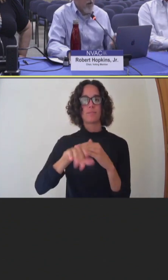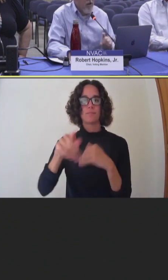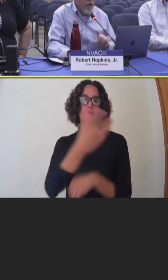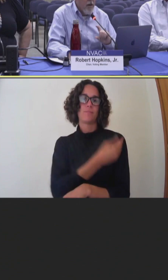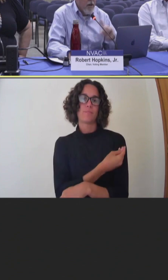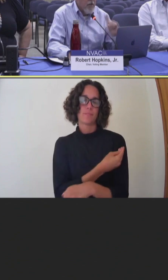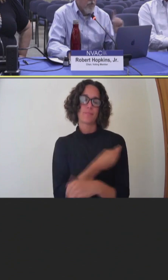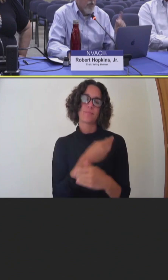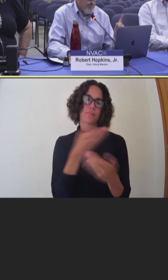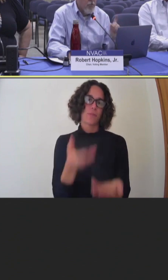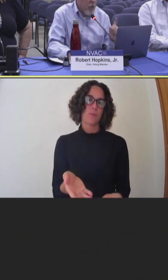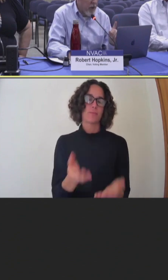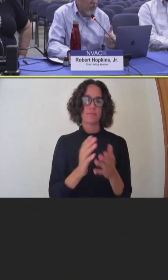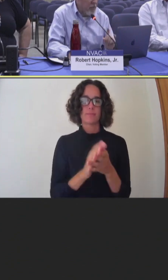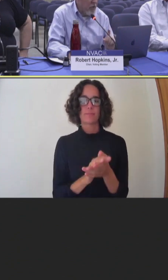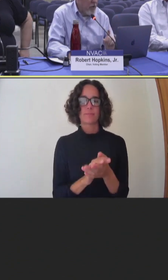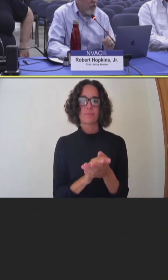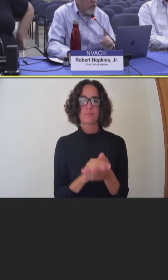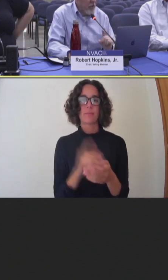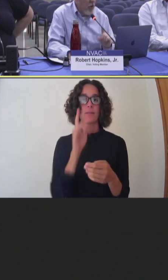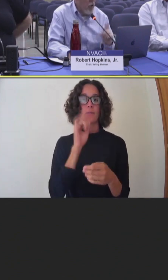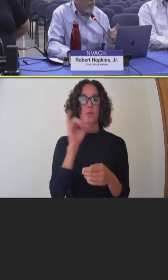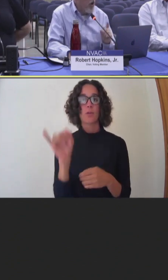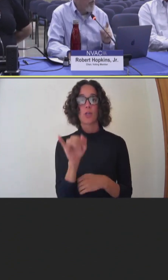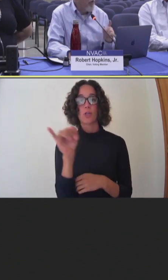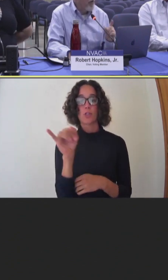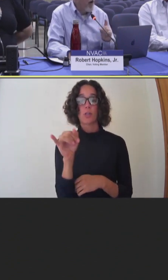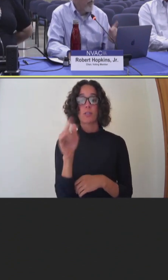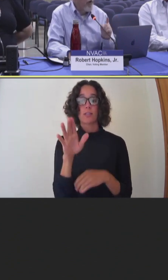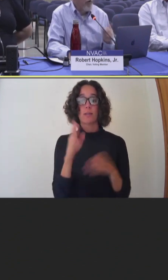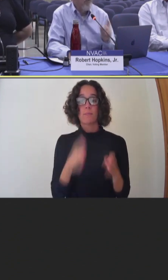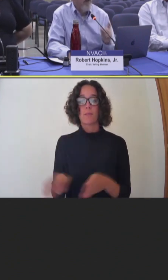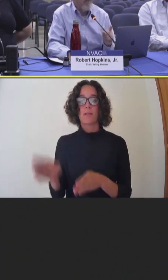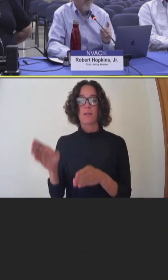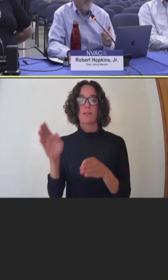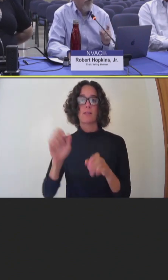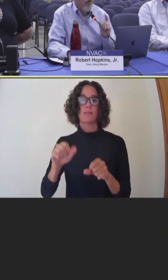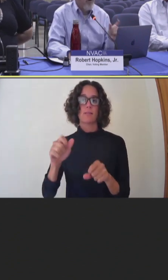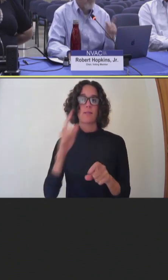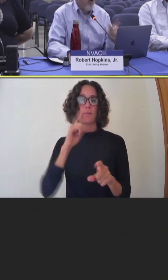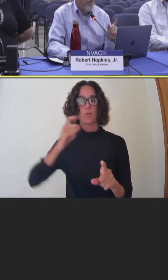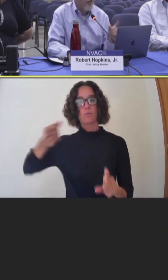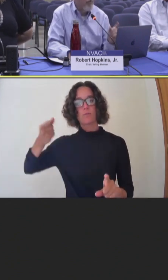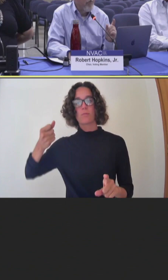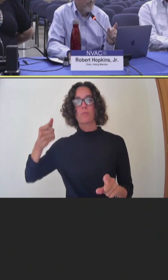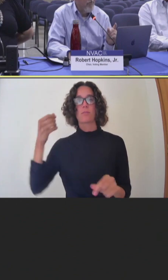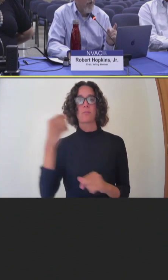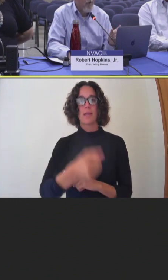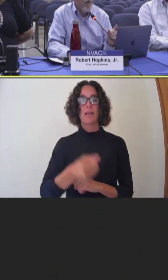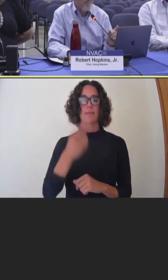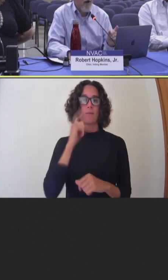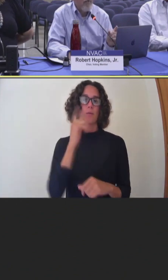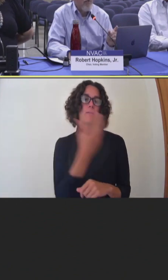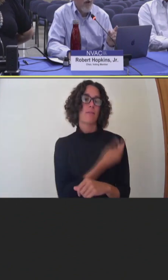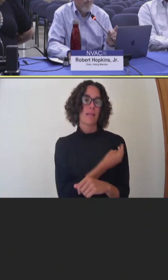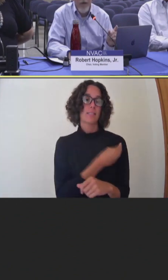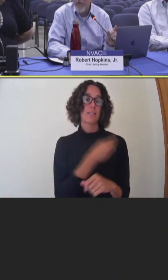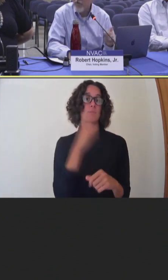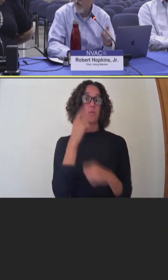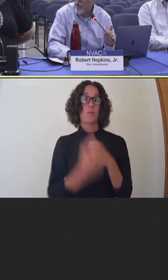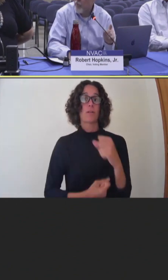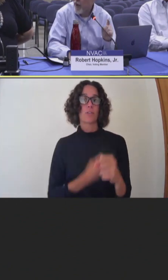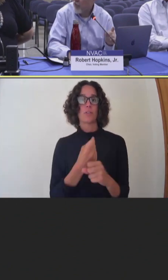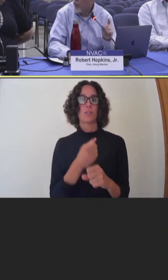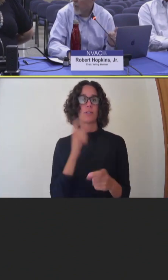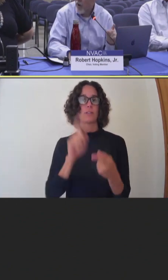the insurance plan's ability to hold off on covering a new vaccine for a year after it's recommended by ACIP is